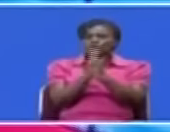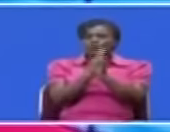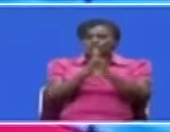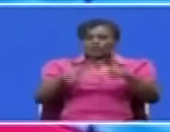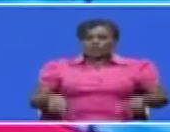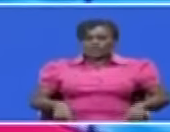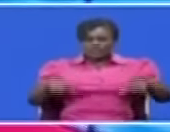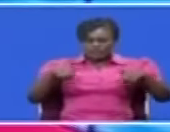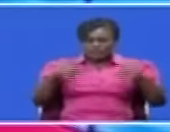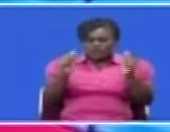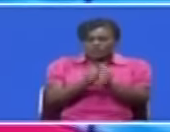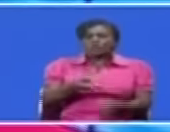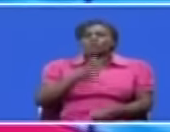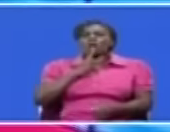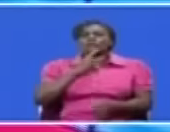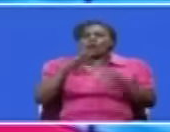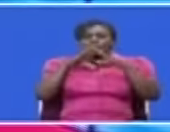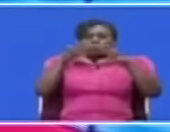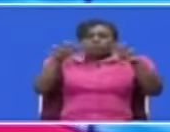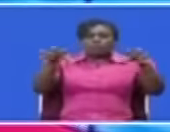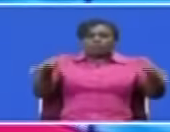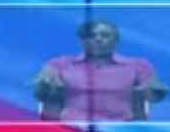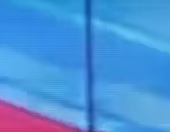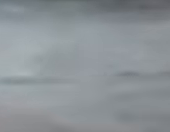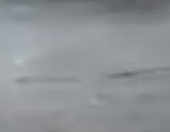Living with Floods. Take a look.